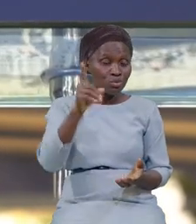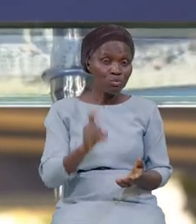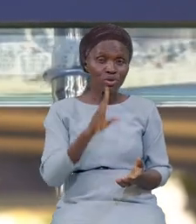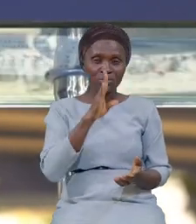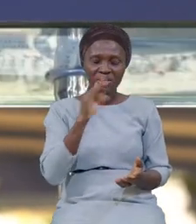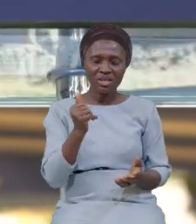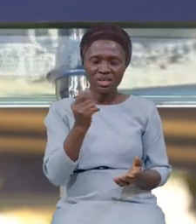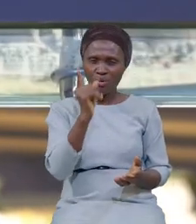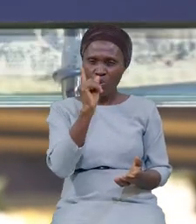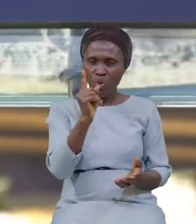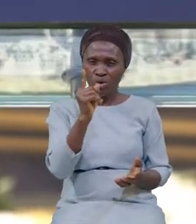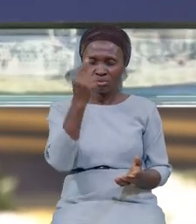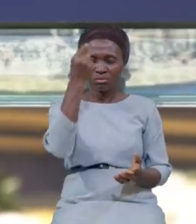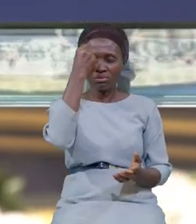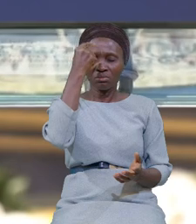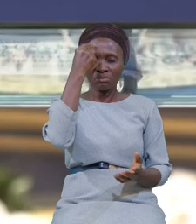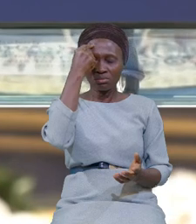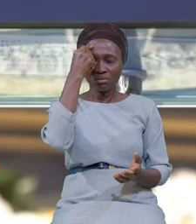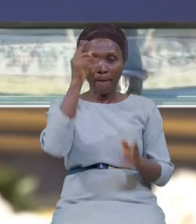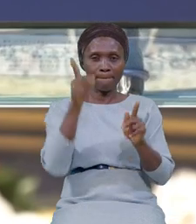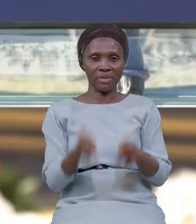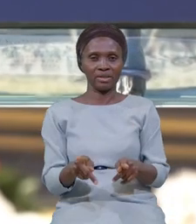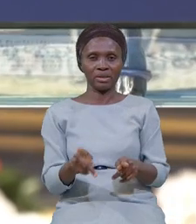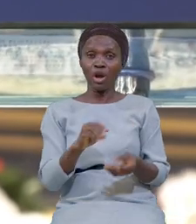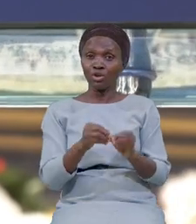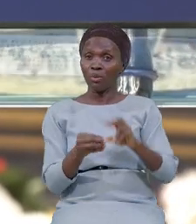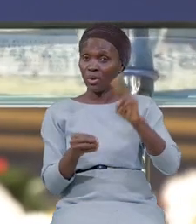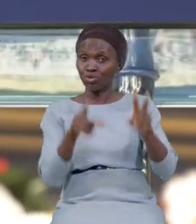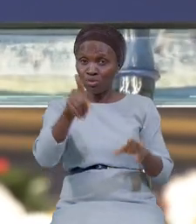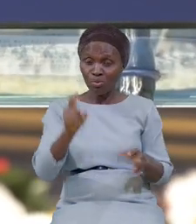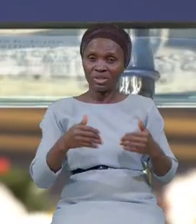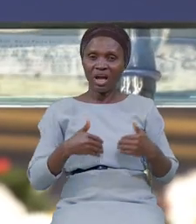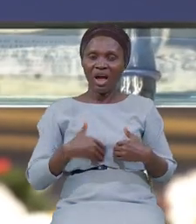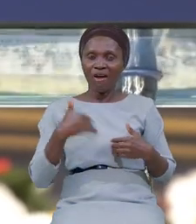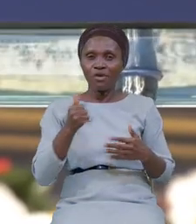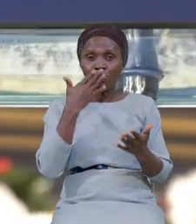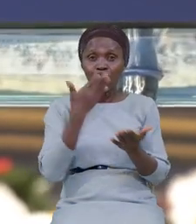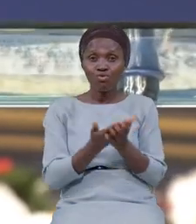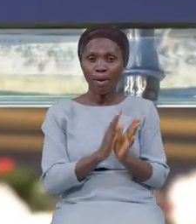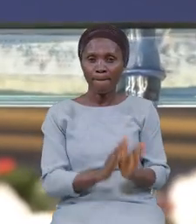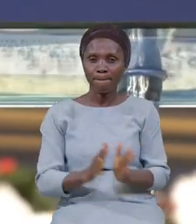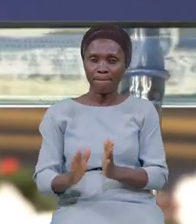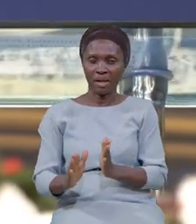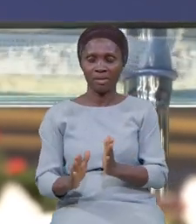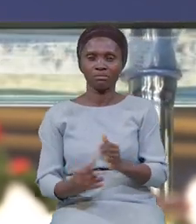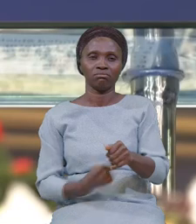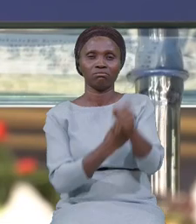initiator. Three, strategic supporter. And four, thoughtful